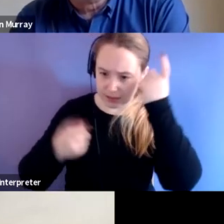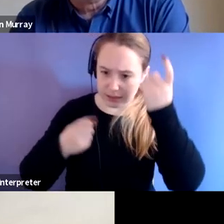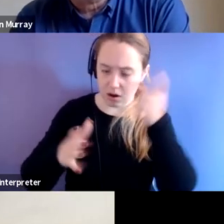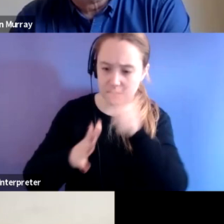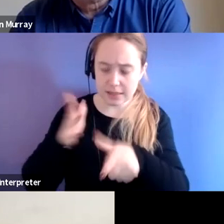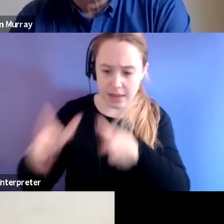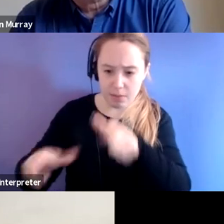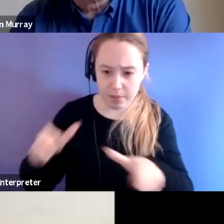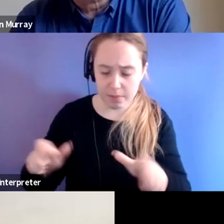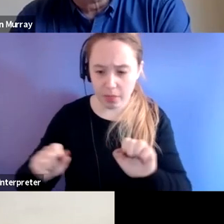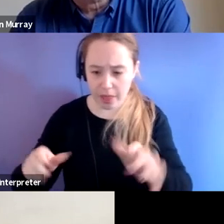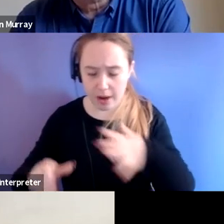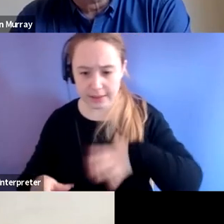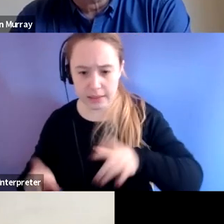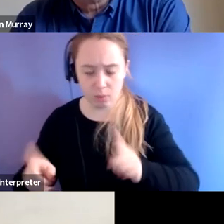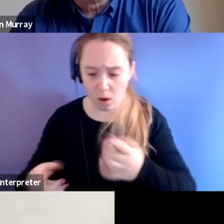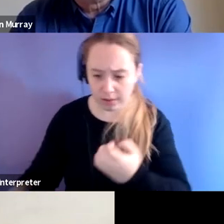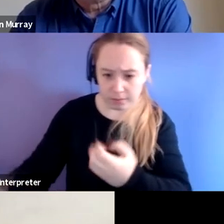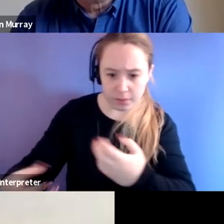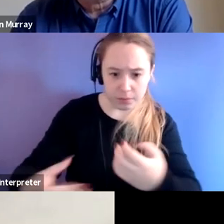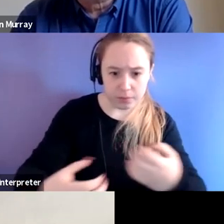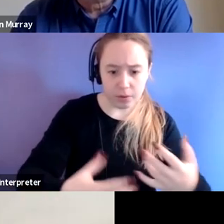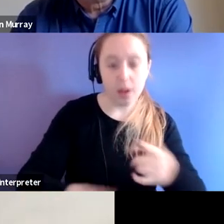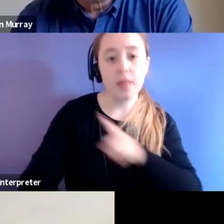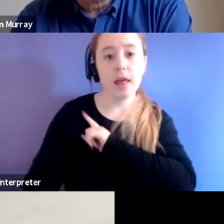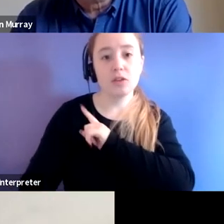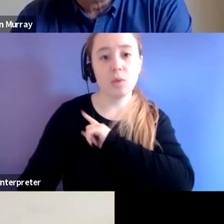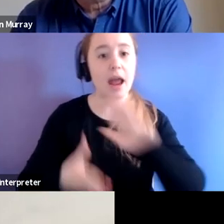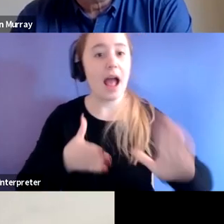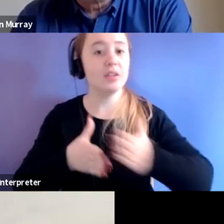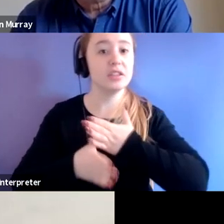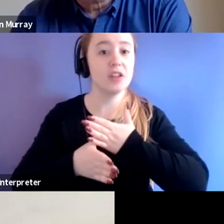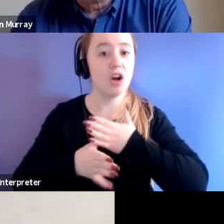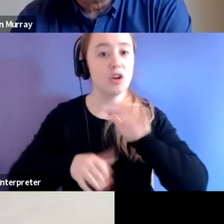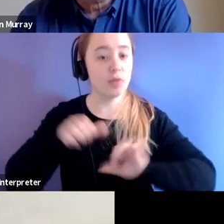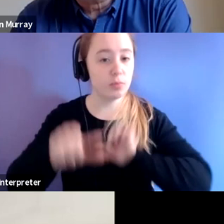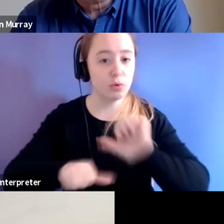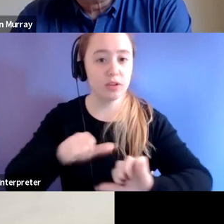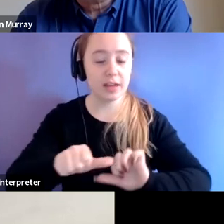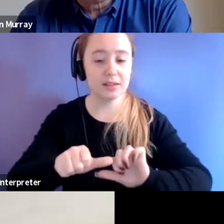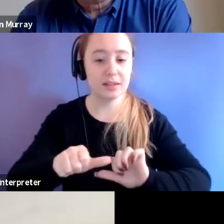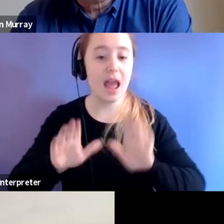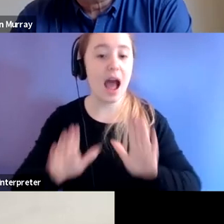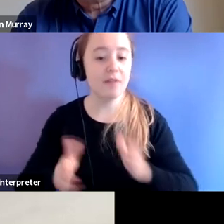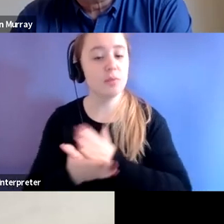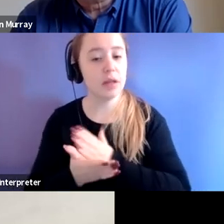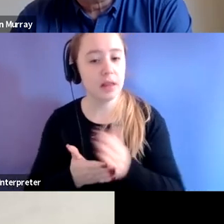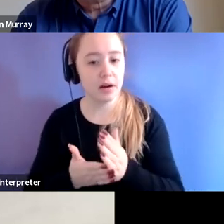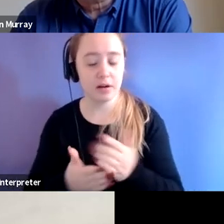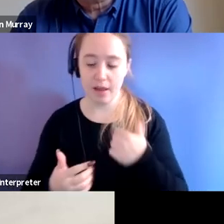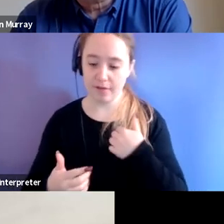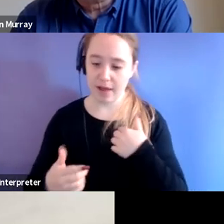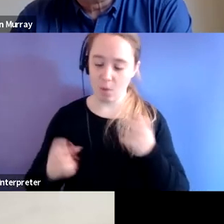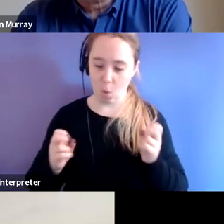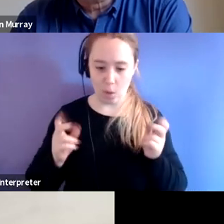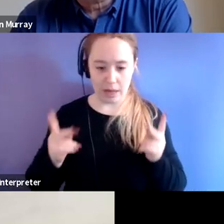as we start the journey on 20-minute neighbourhoods, we need to be clear that if you're sitting thinking, okay,